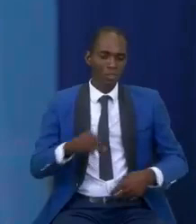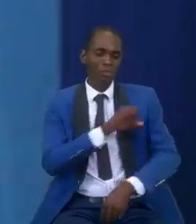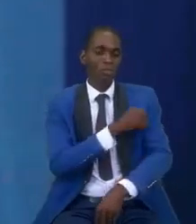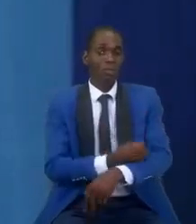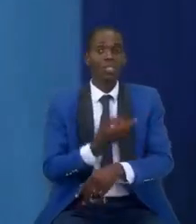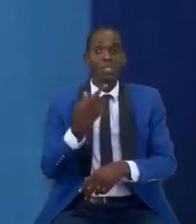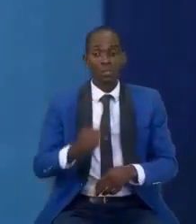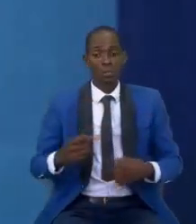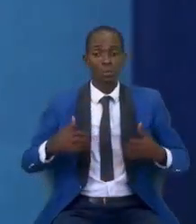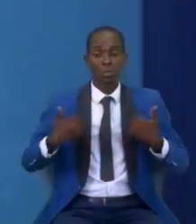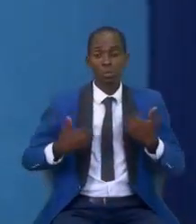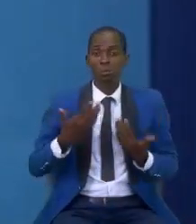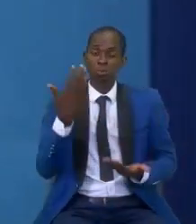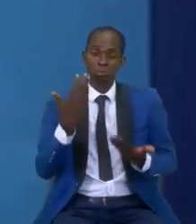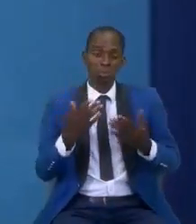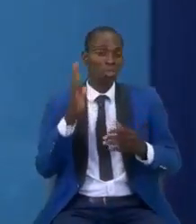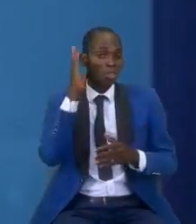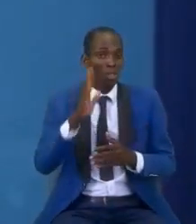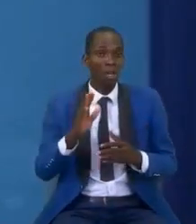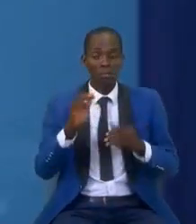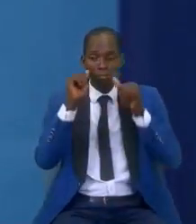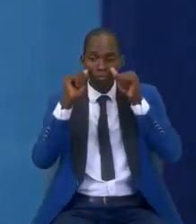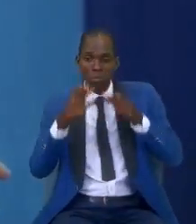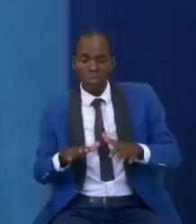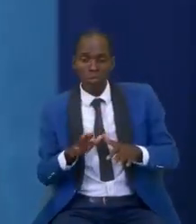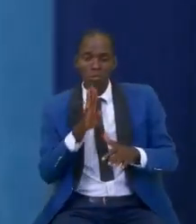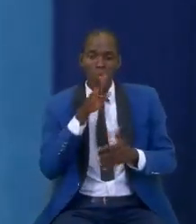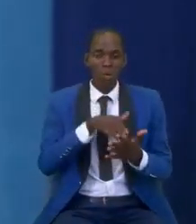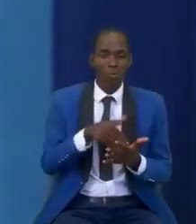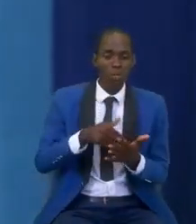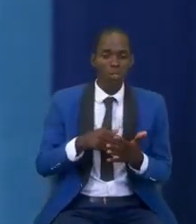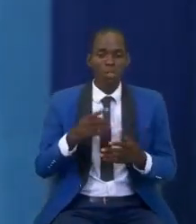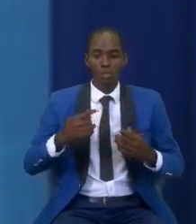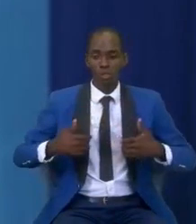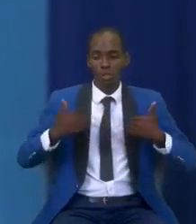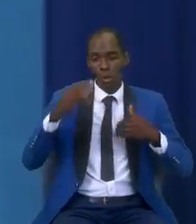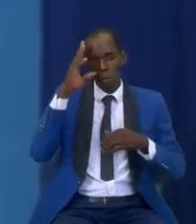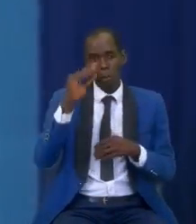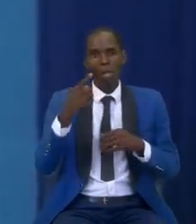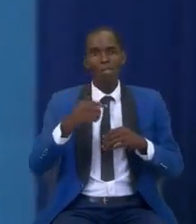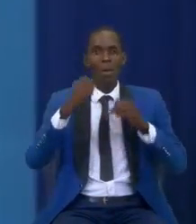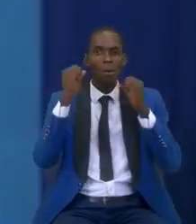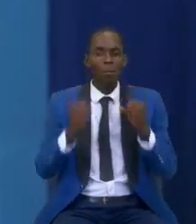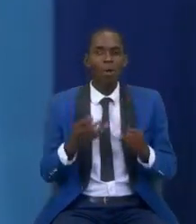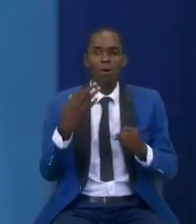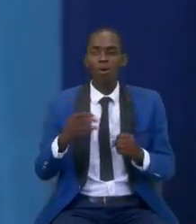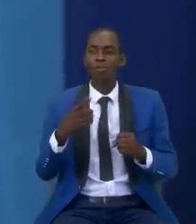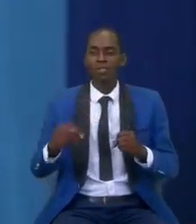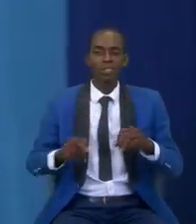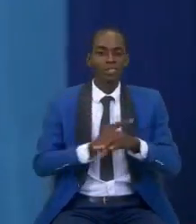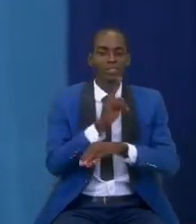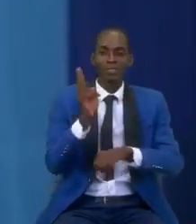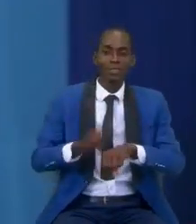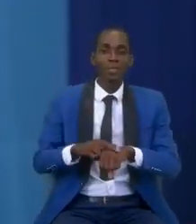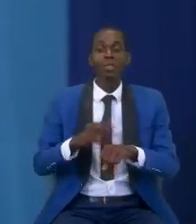men, the power of the nation, the young men shall utterly fall. But now, in verse 31, he tells